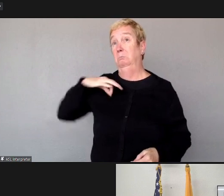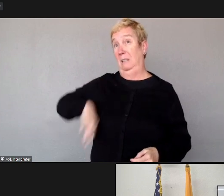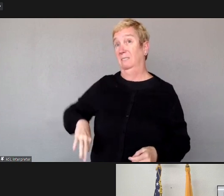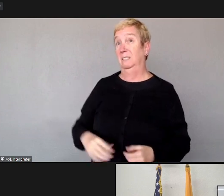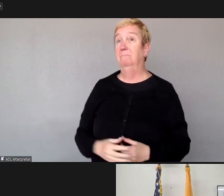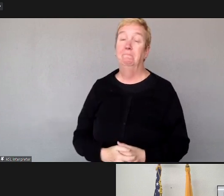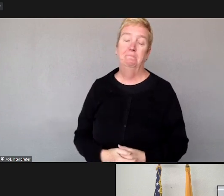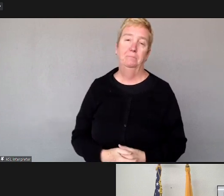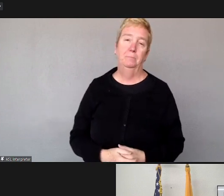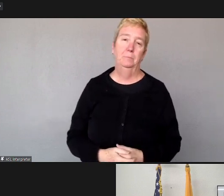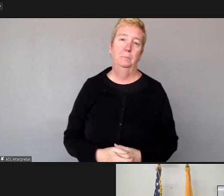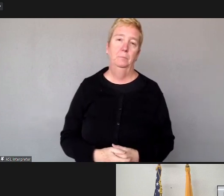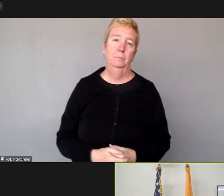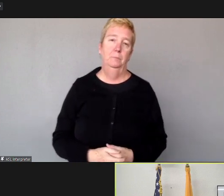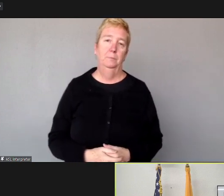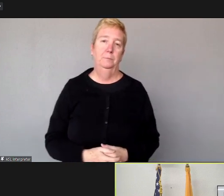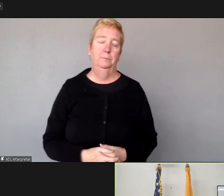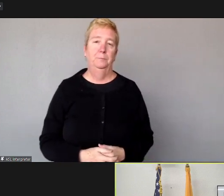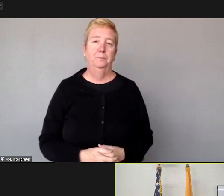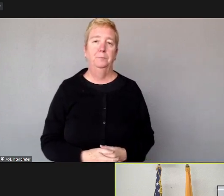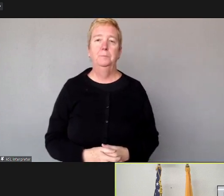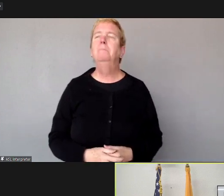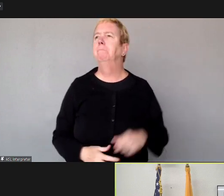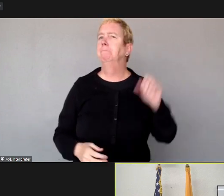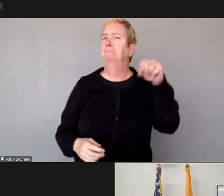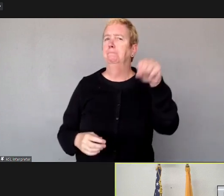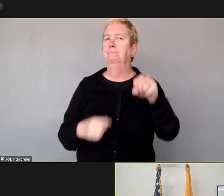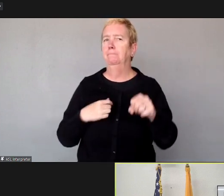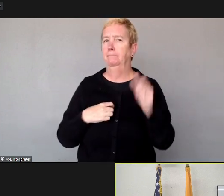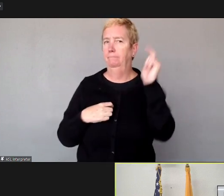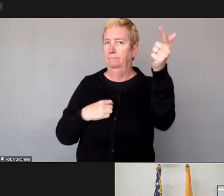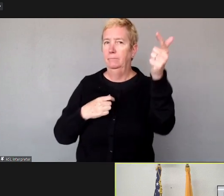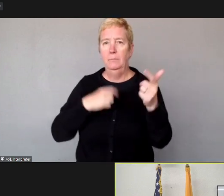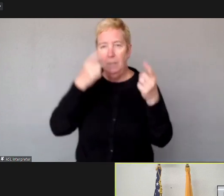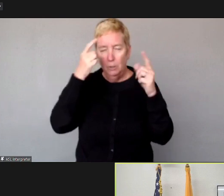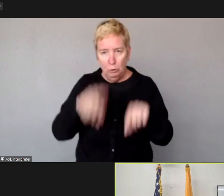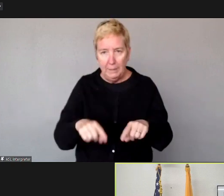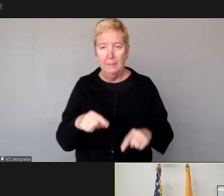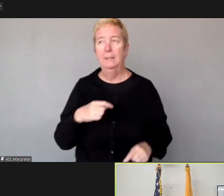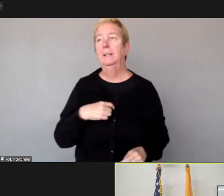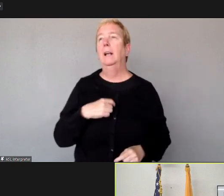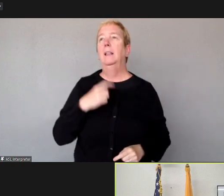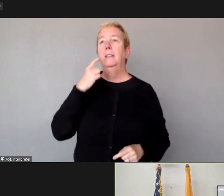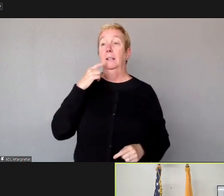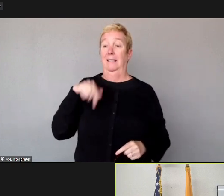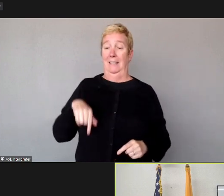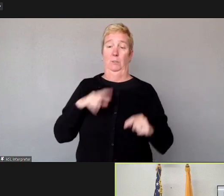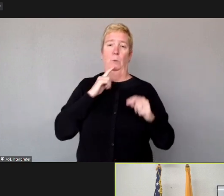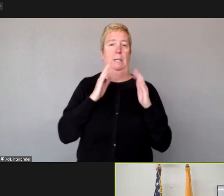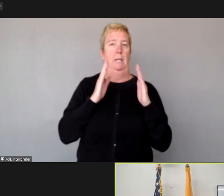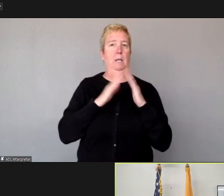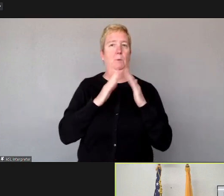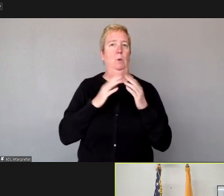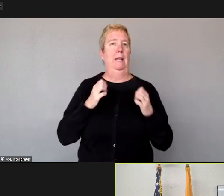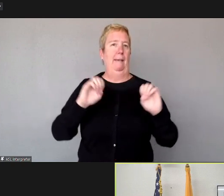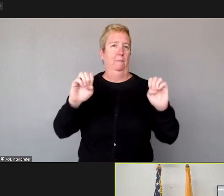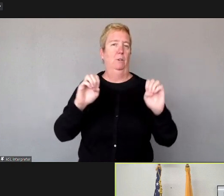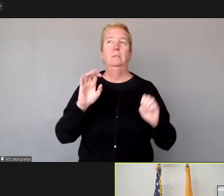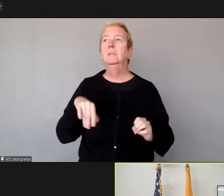out. Yeah, I would echo what Laura said, and just in closing say that this is really a community effort. This is a